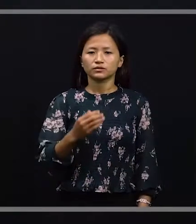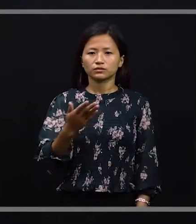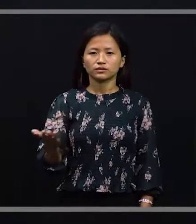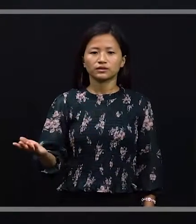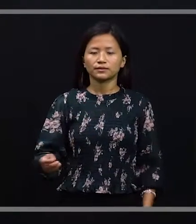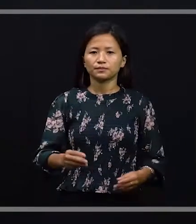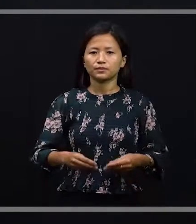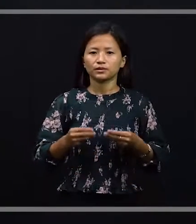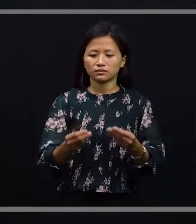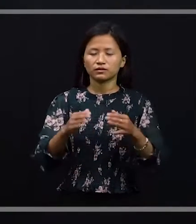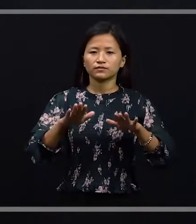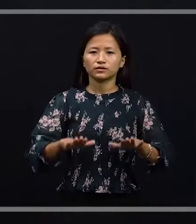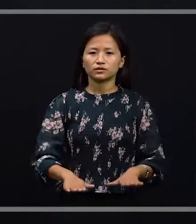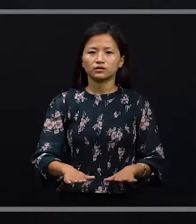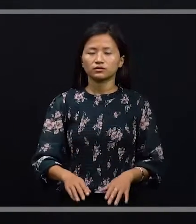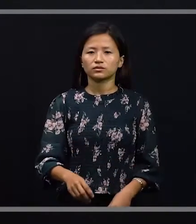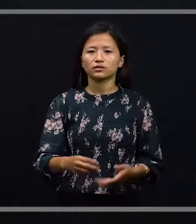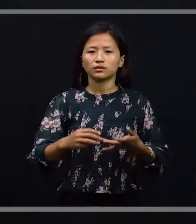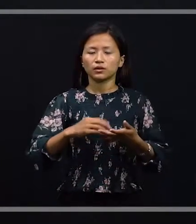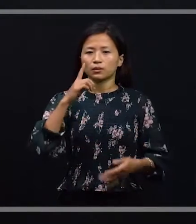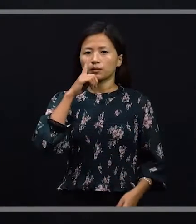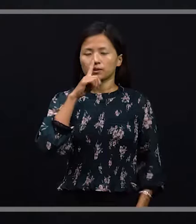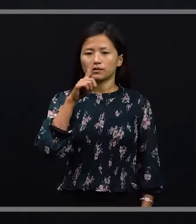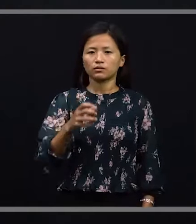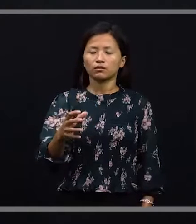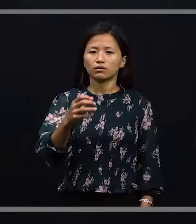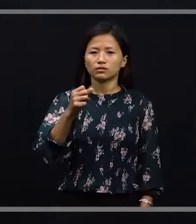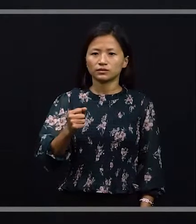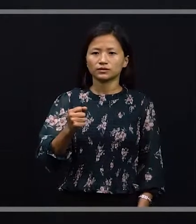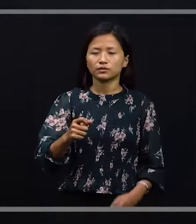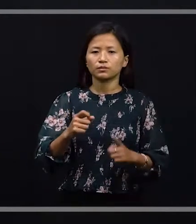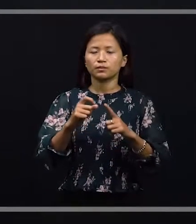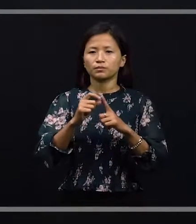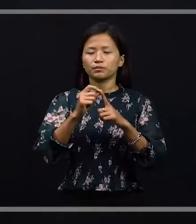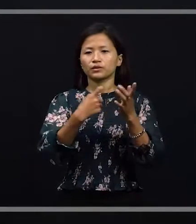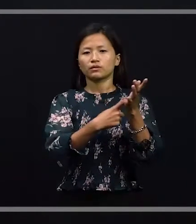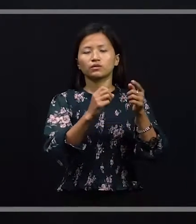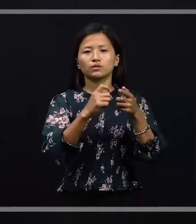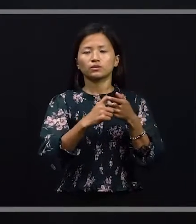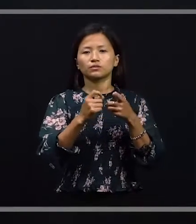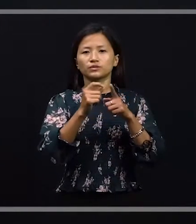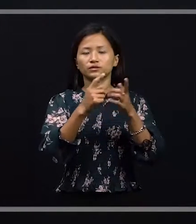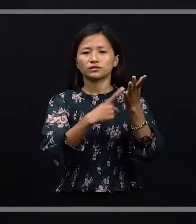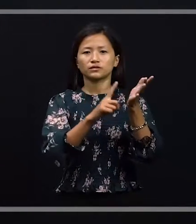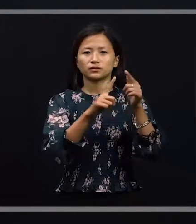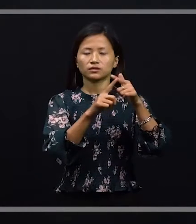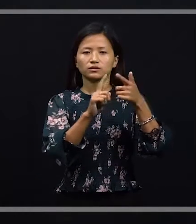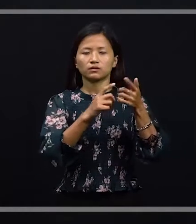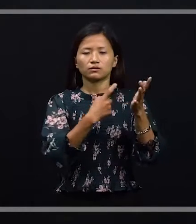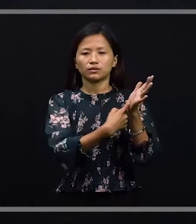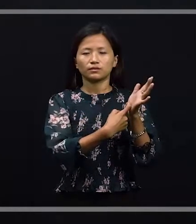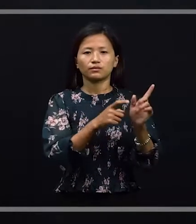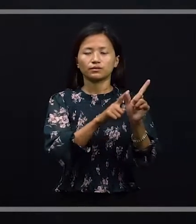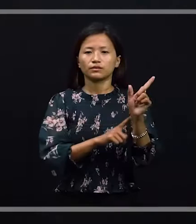a male child, then even the woman has the right to hold the property. Okay. And apart from that, he also